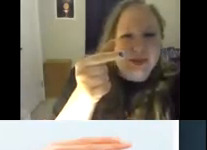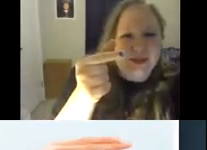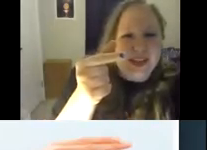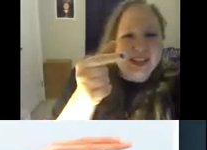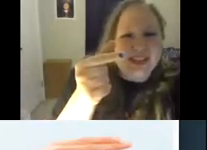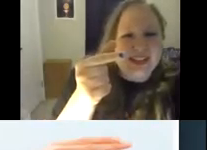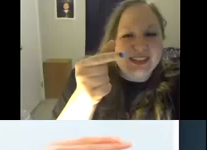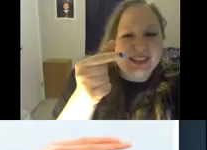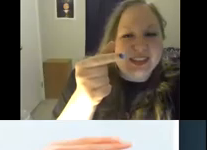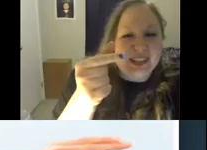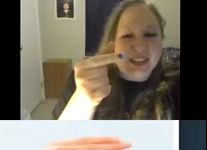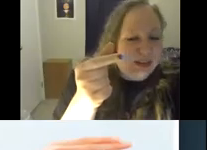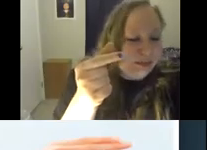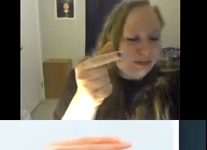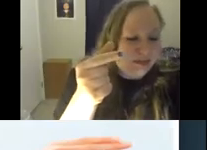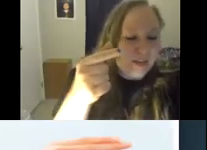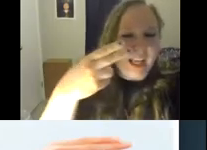Perfect.